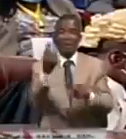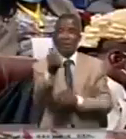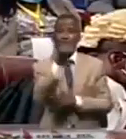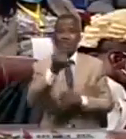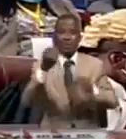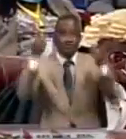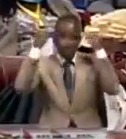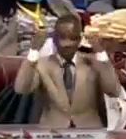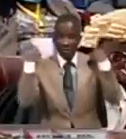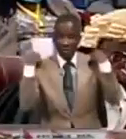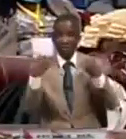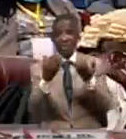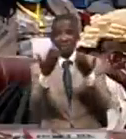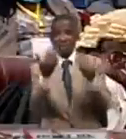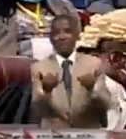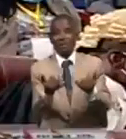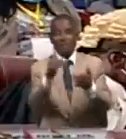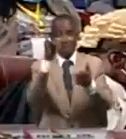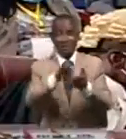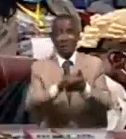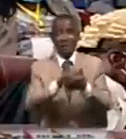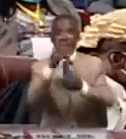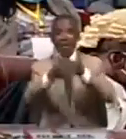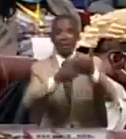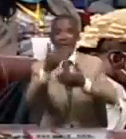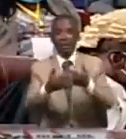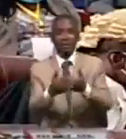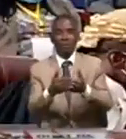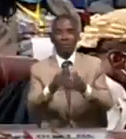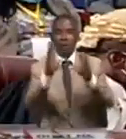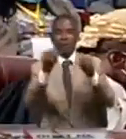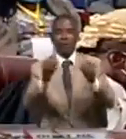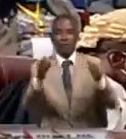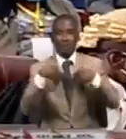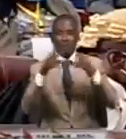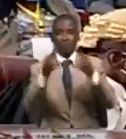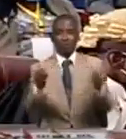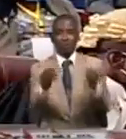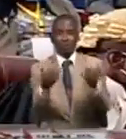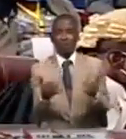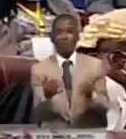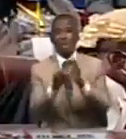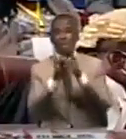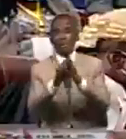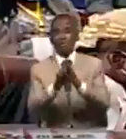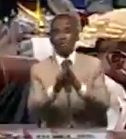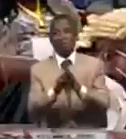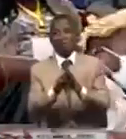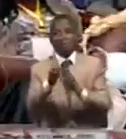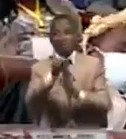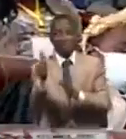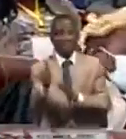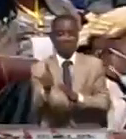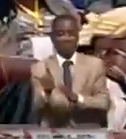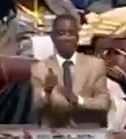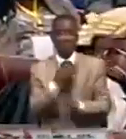and not a jury, that procedure is unacceptable. And there's a very clear reason given for it in the authorities, which I'll come to.